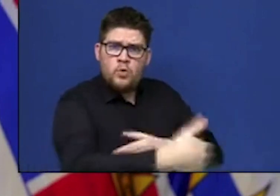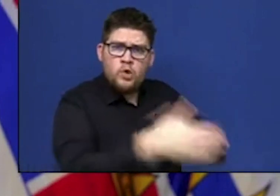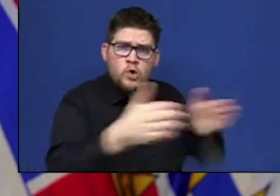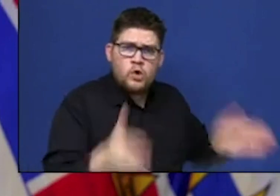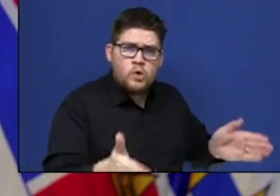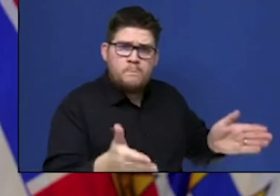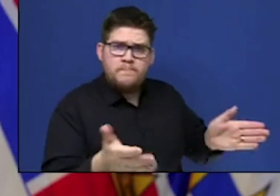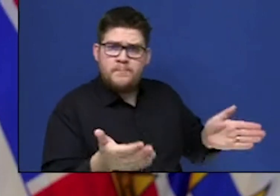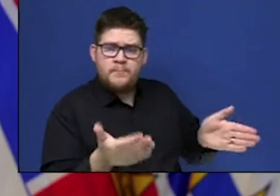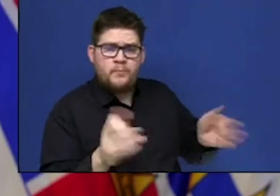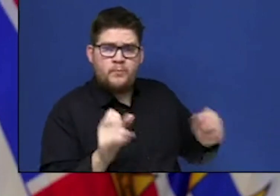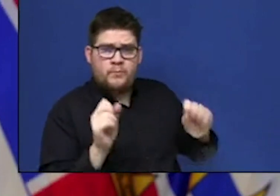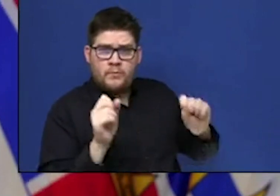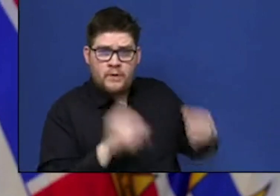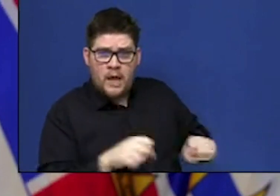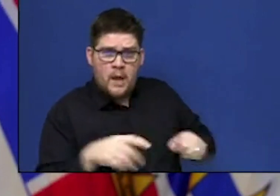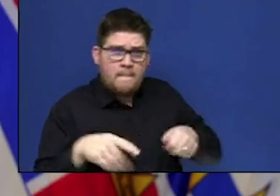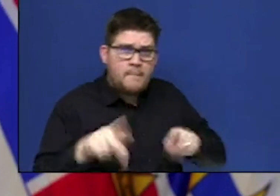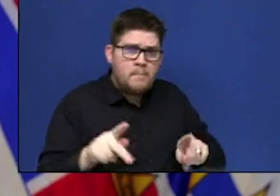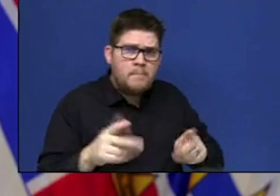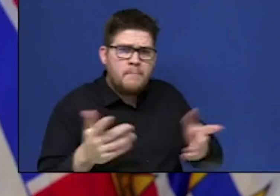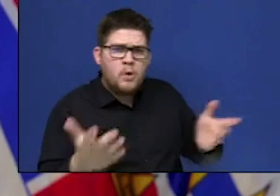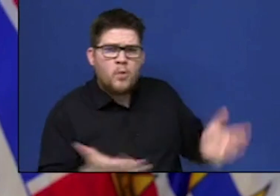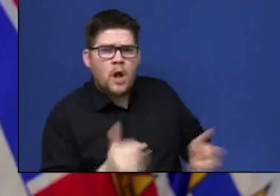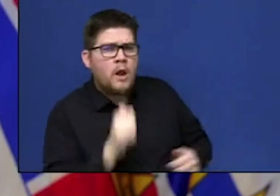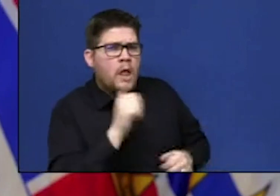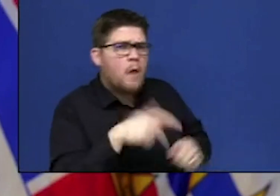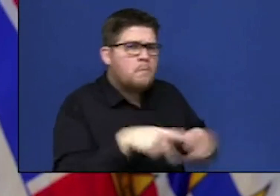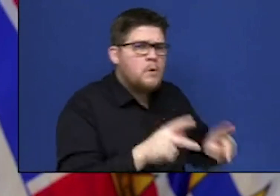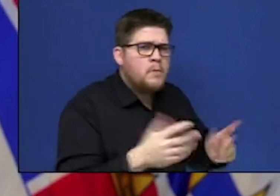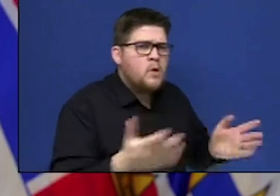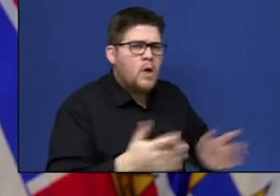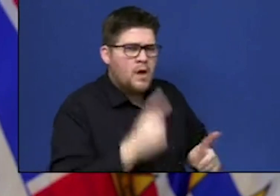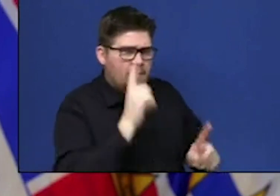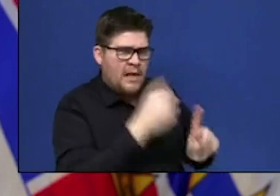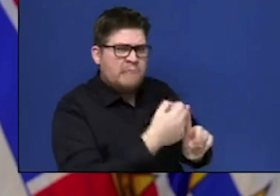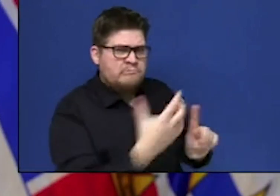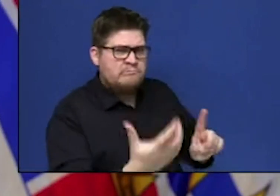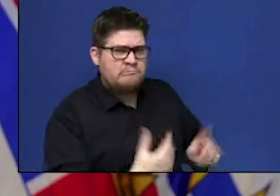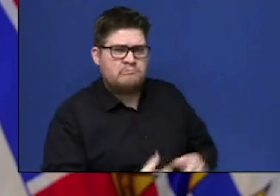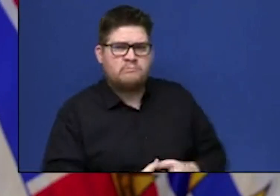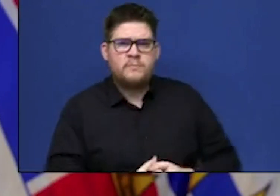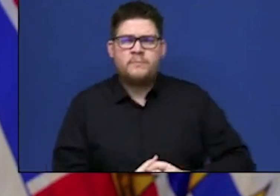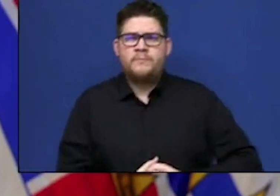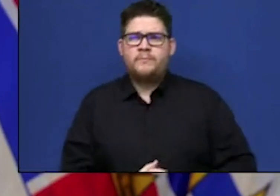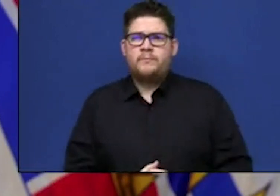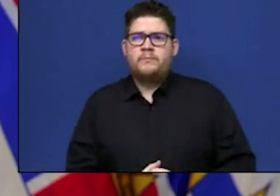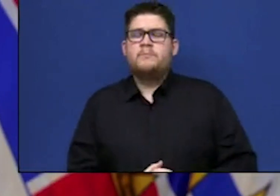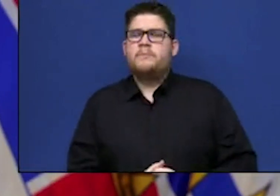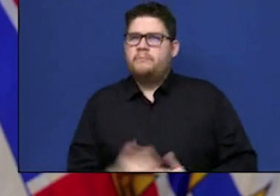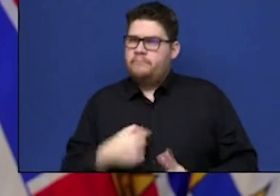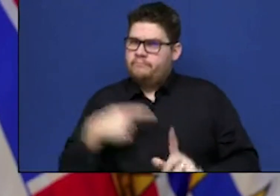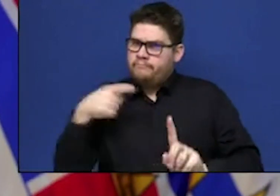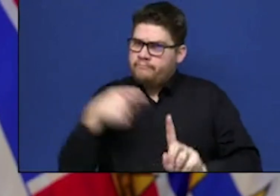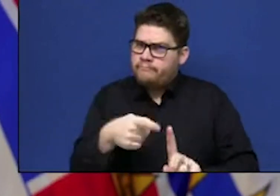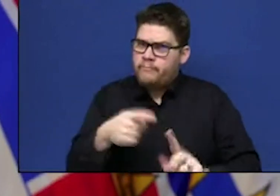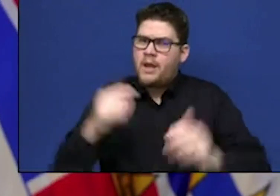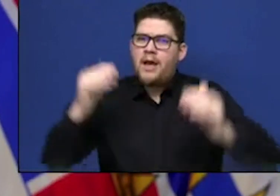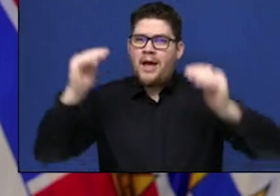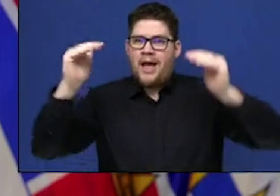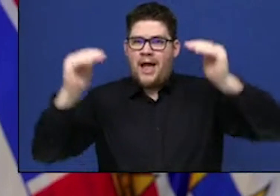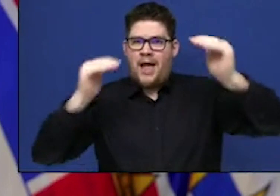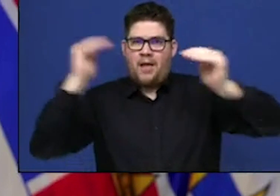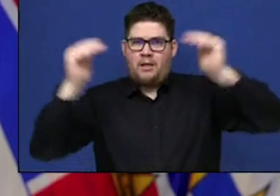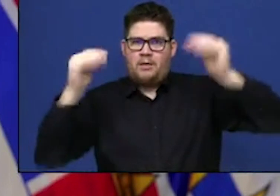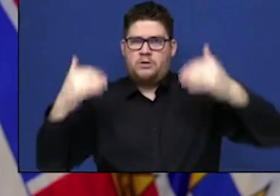talking about is adult fitness classes in gyms, fitness studios, dance studios. So